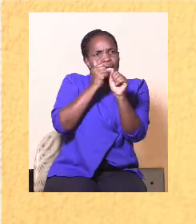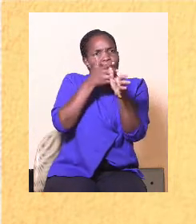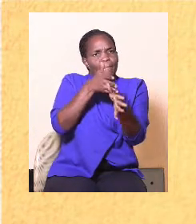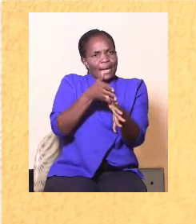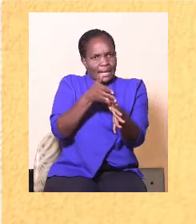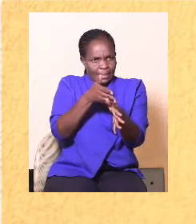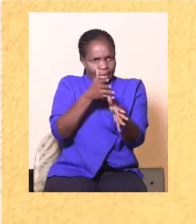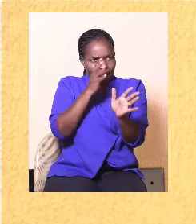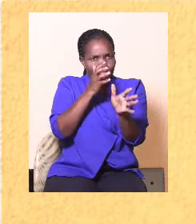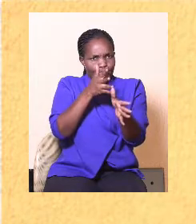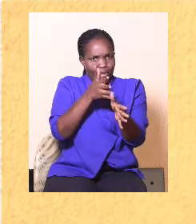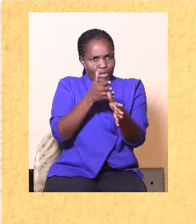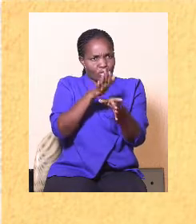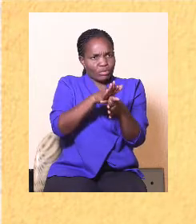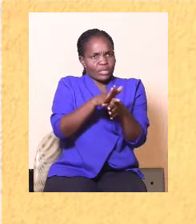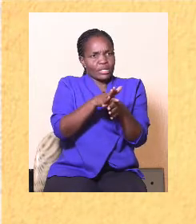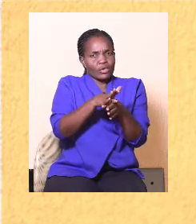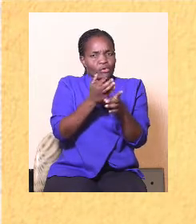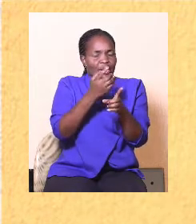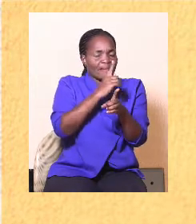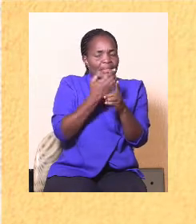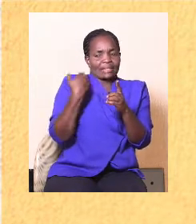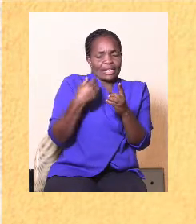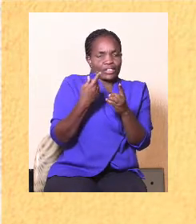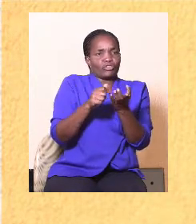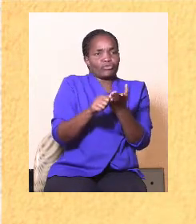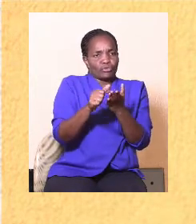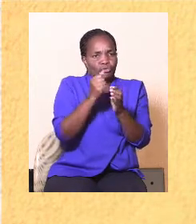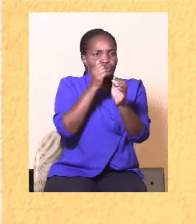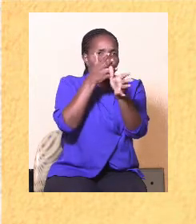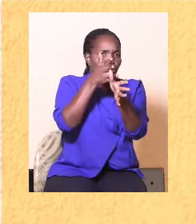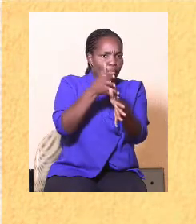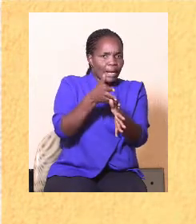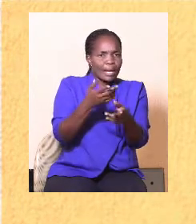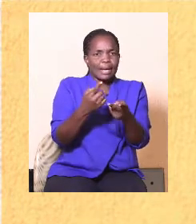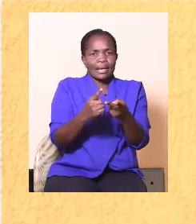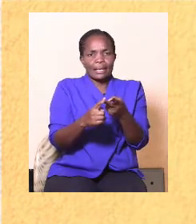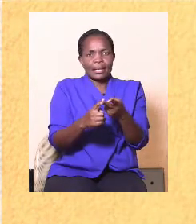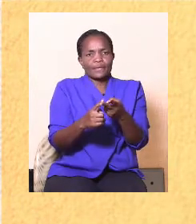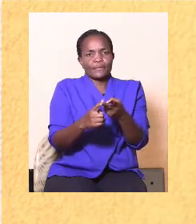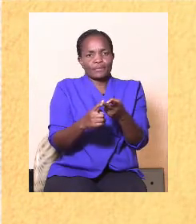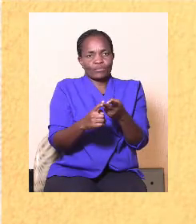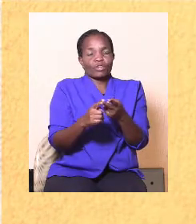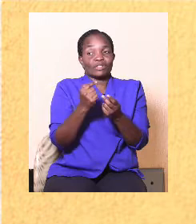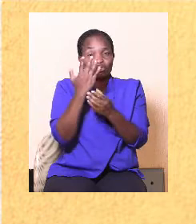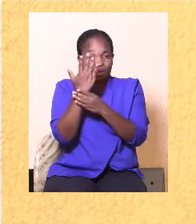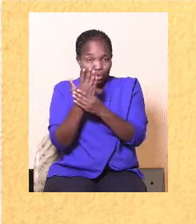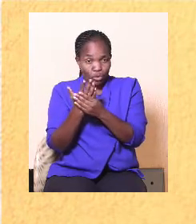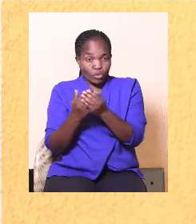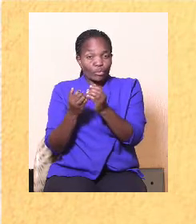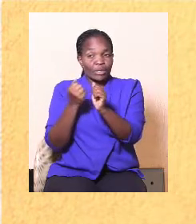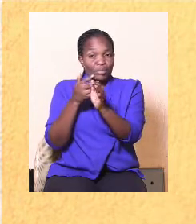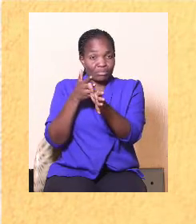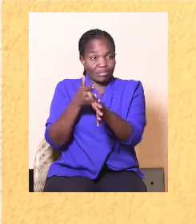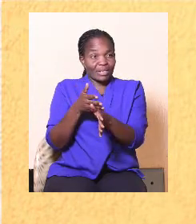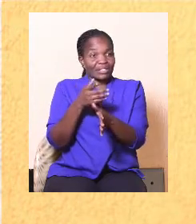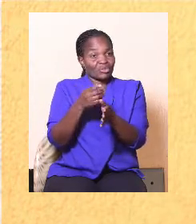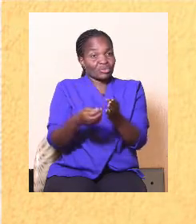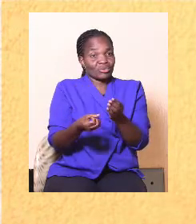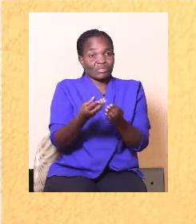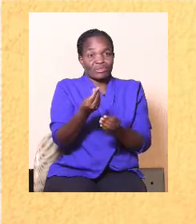of livelihood. You have some source of income. And therefore, if you get a pension, old age pension, you have an income. That income will continue to be